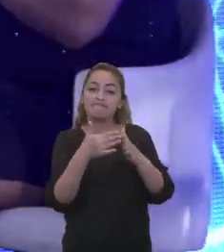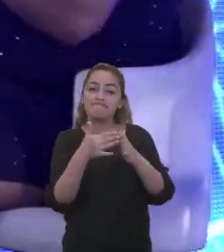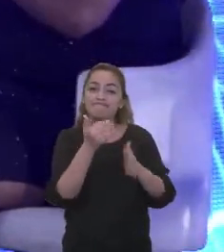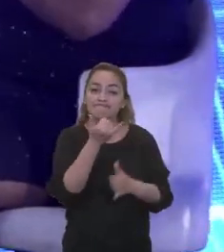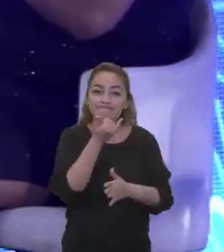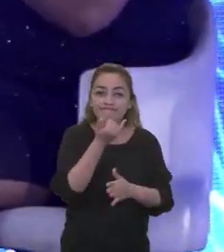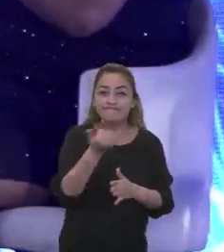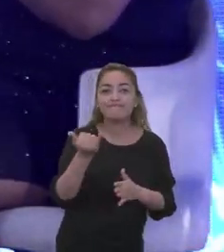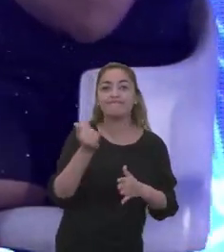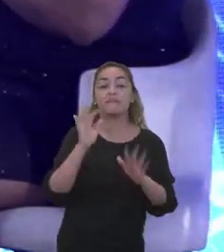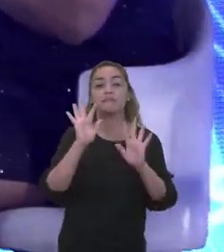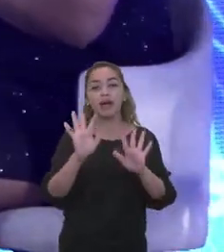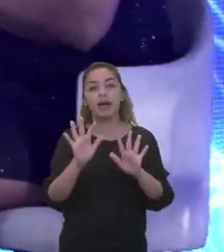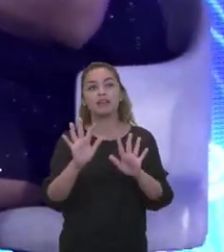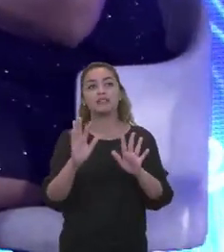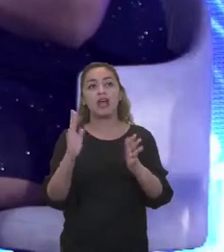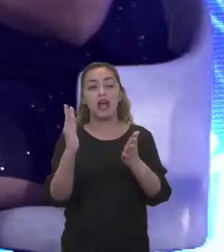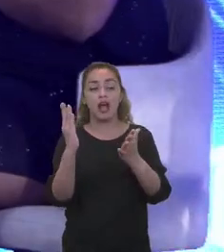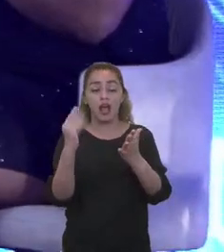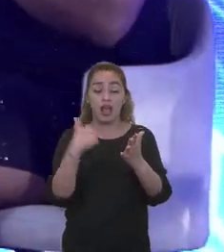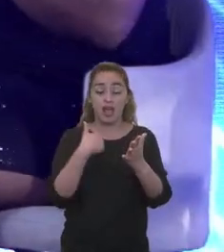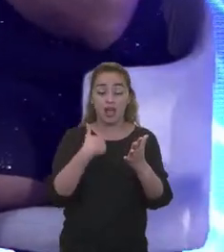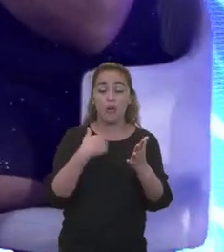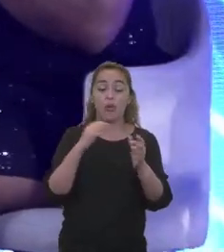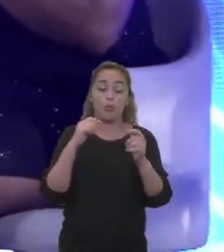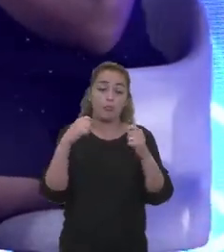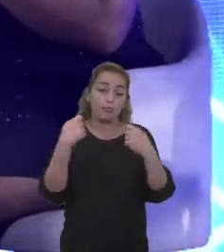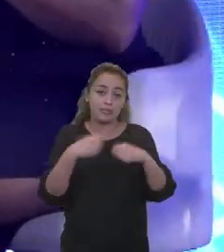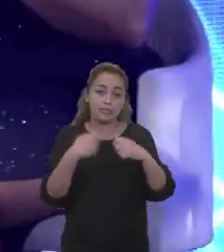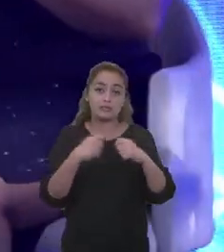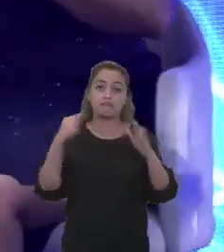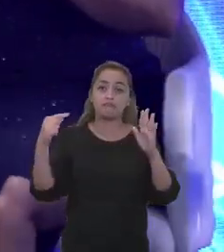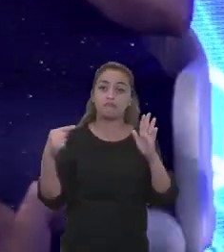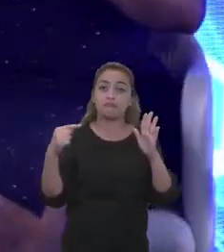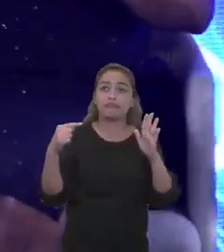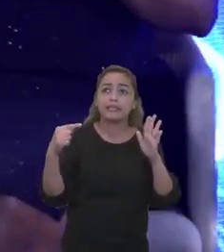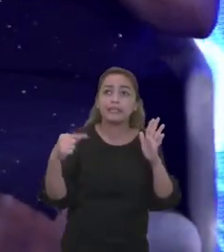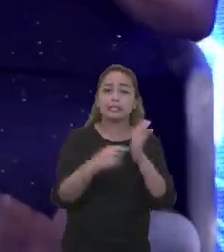I apologize. I think we must touch certain important points